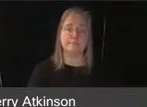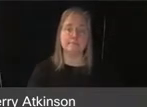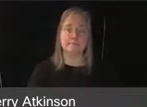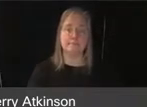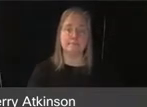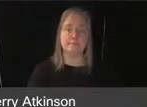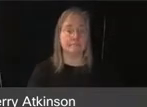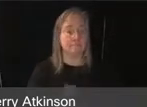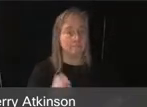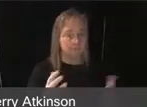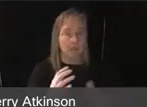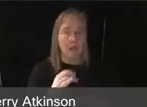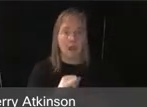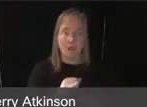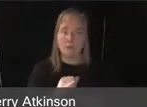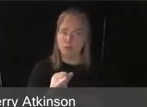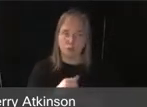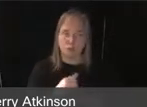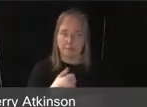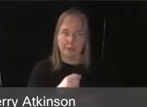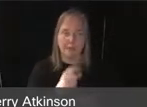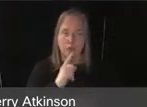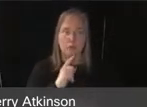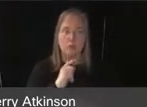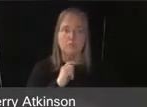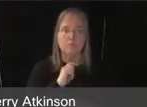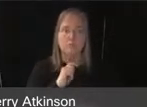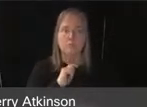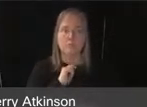And just make sure unmute yourself when you ask questions.